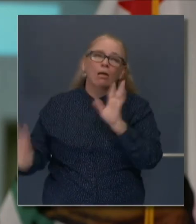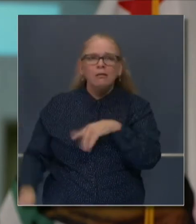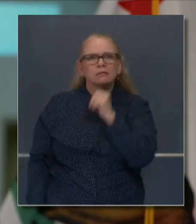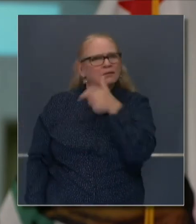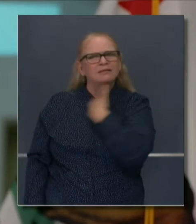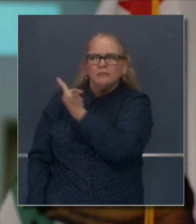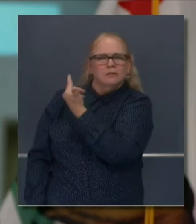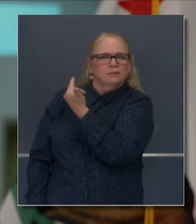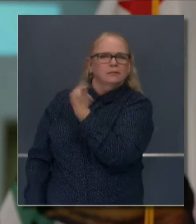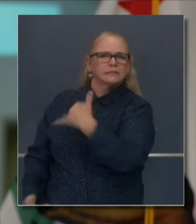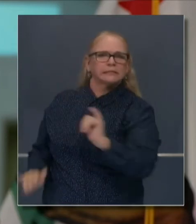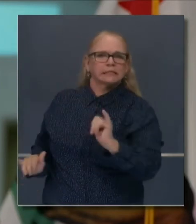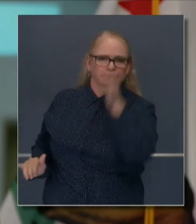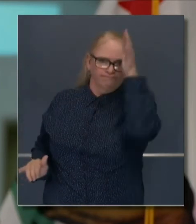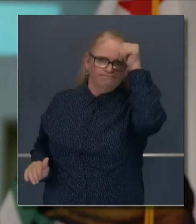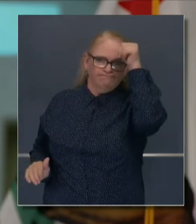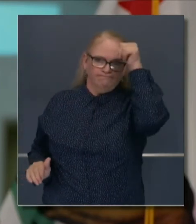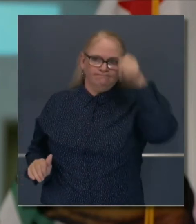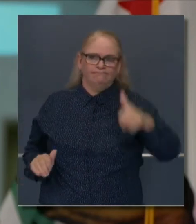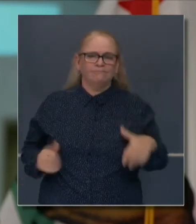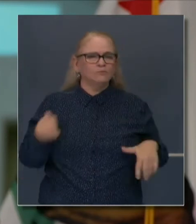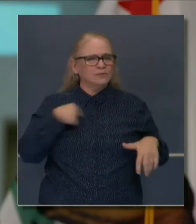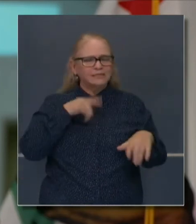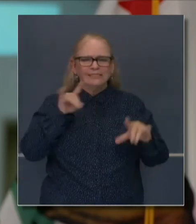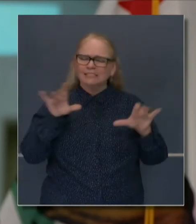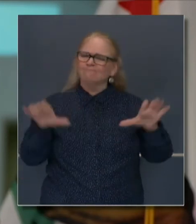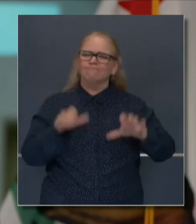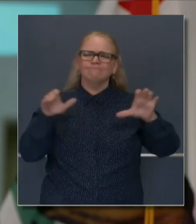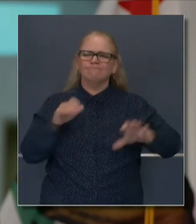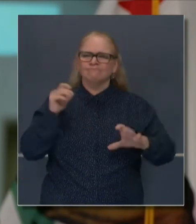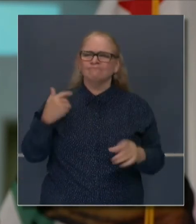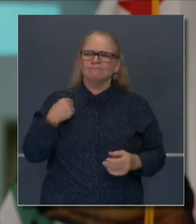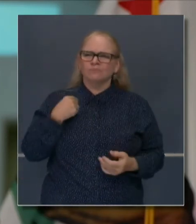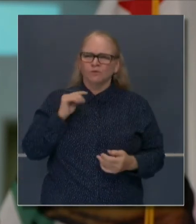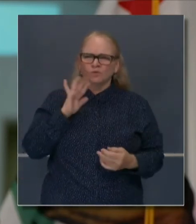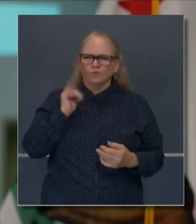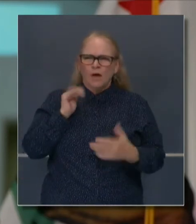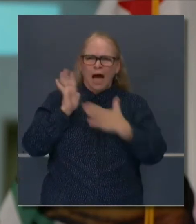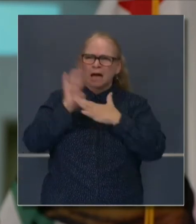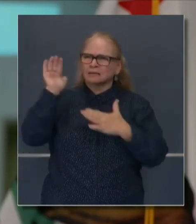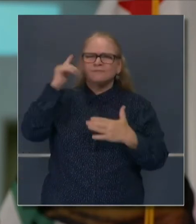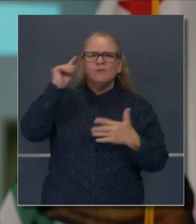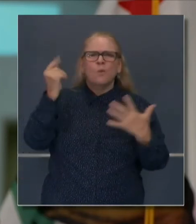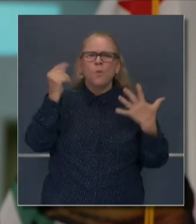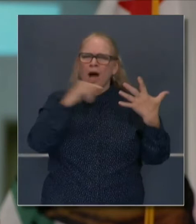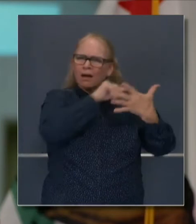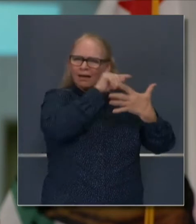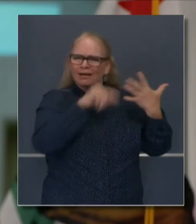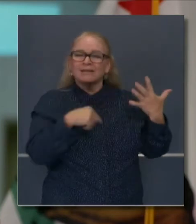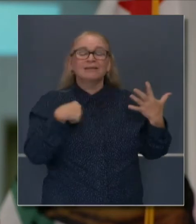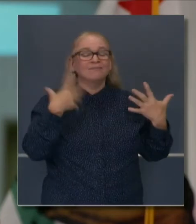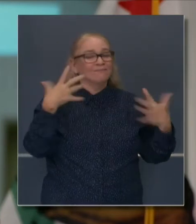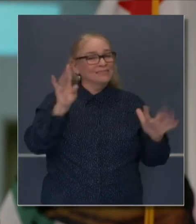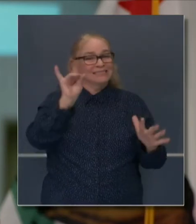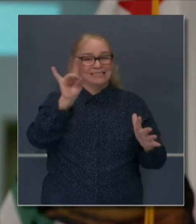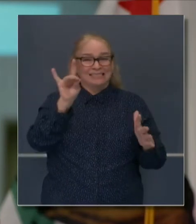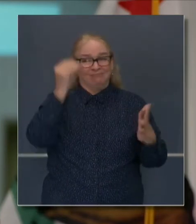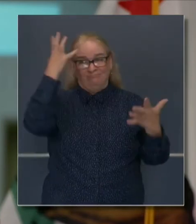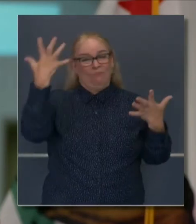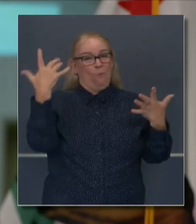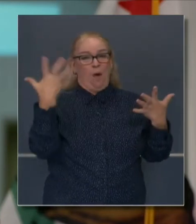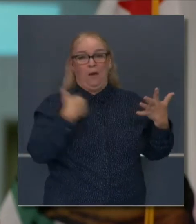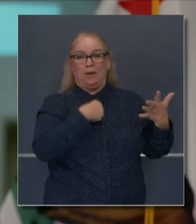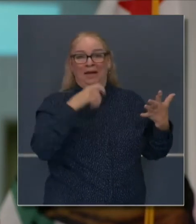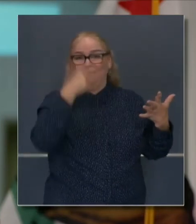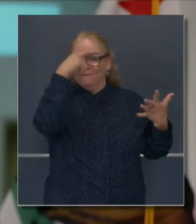very prescriptive in terms of what we're looking for in order to provide an architecture of